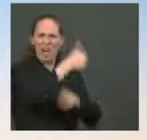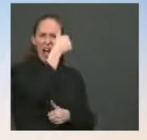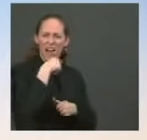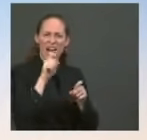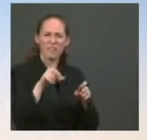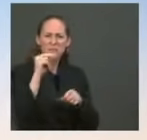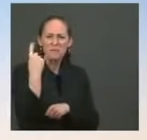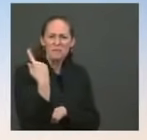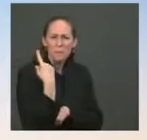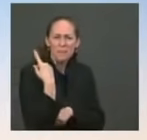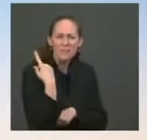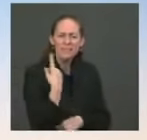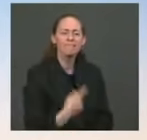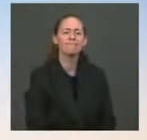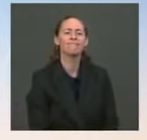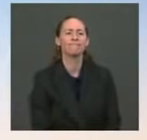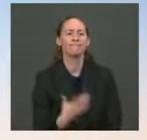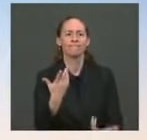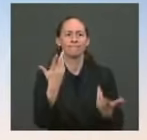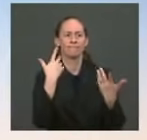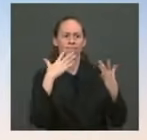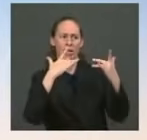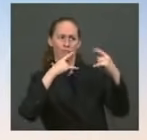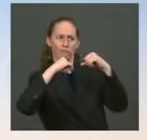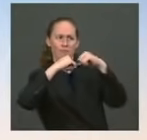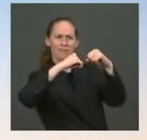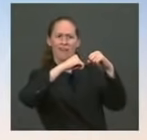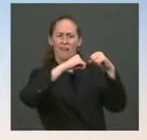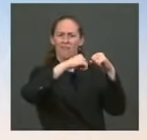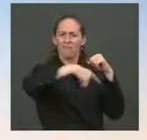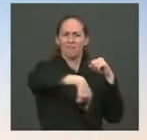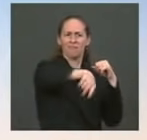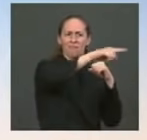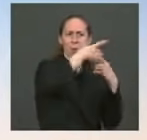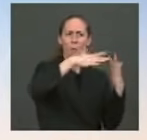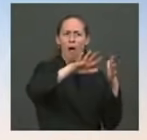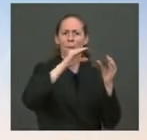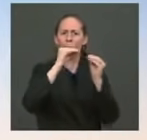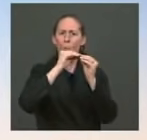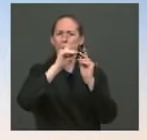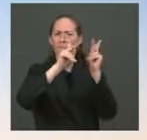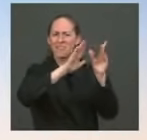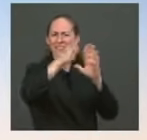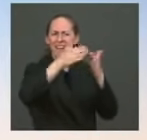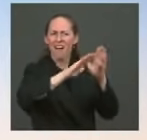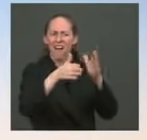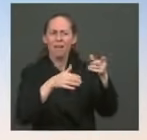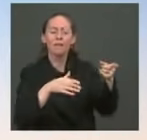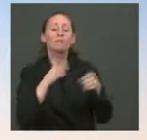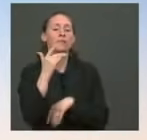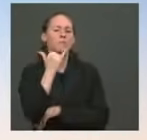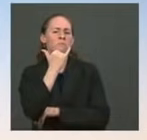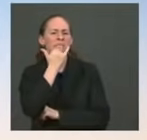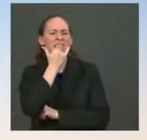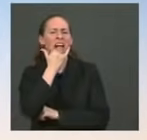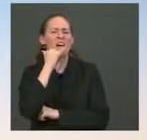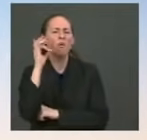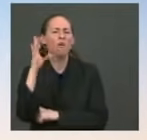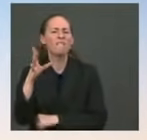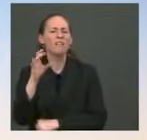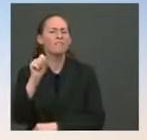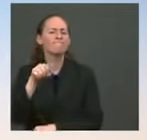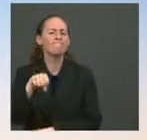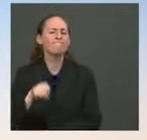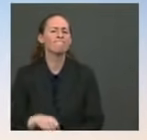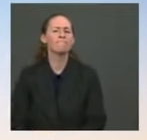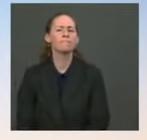to prevent or attempt to prevent their lives from being threatened. Obviously, this was a horrific mistake. Over the horizon capacity, you have more time to